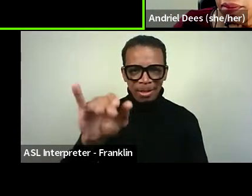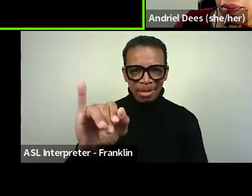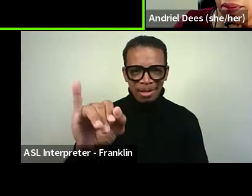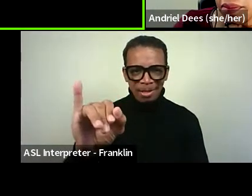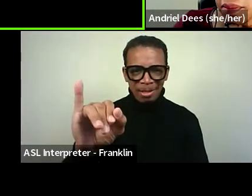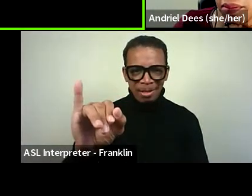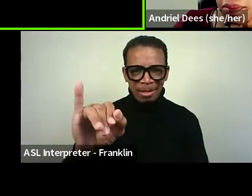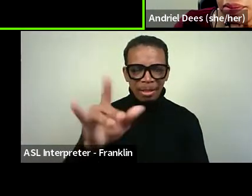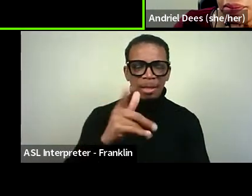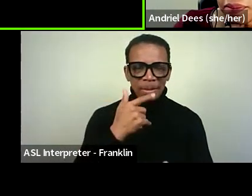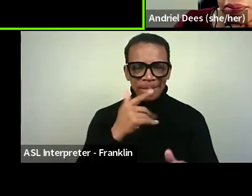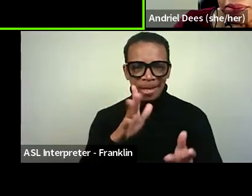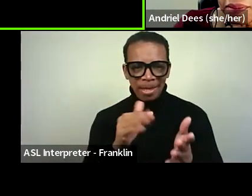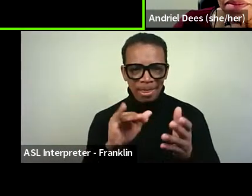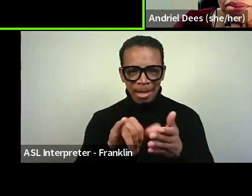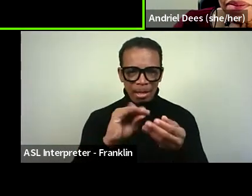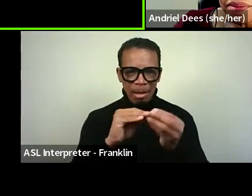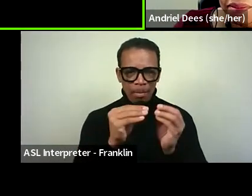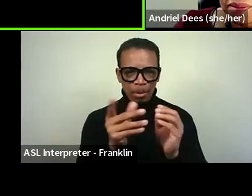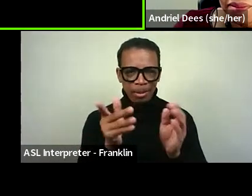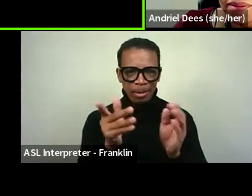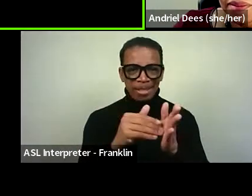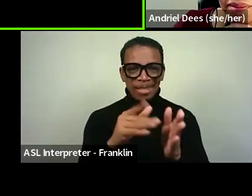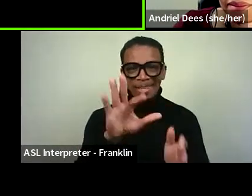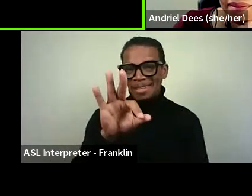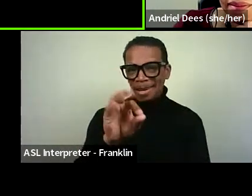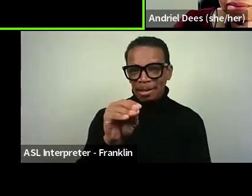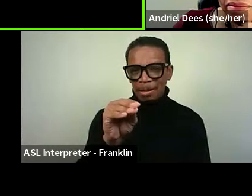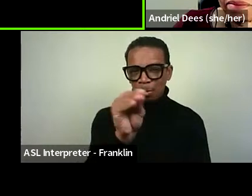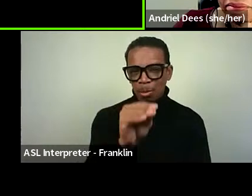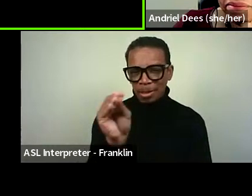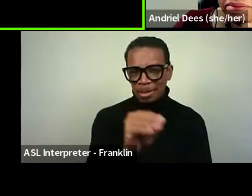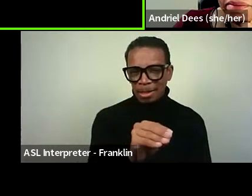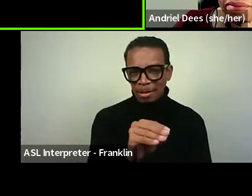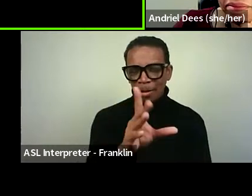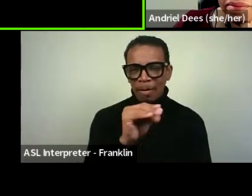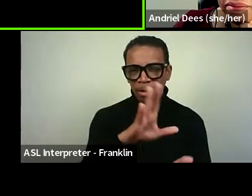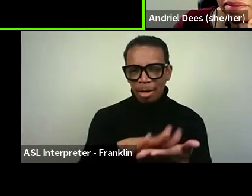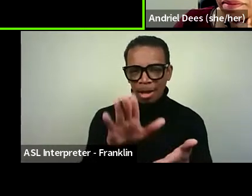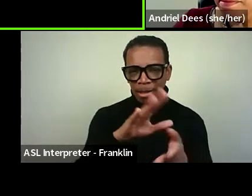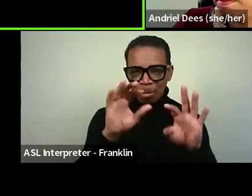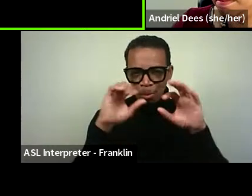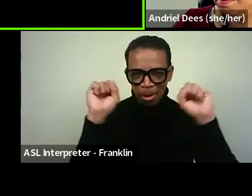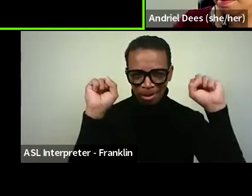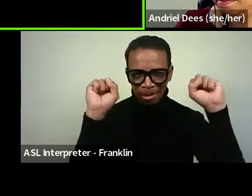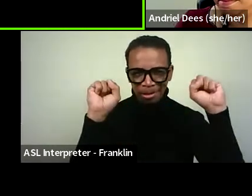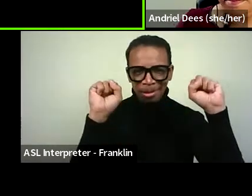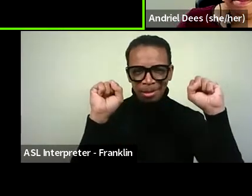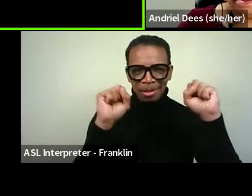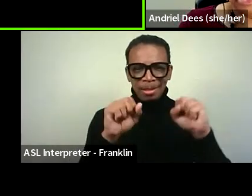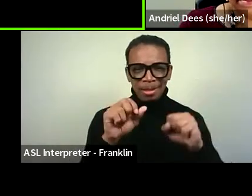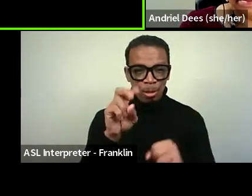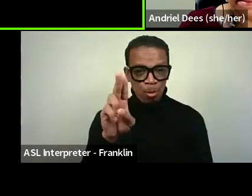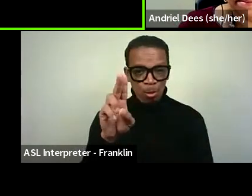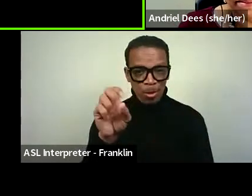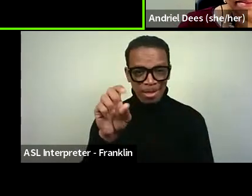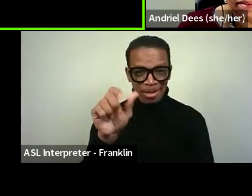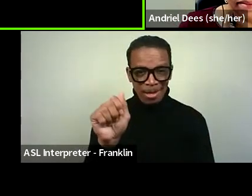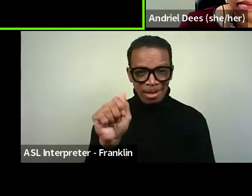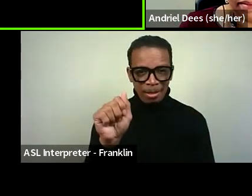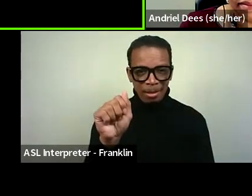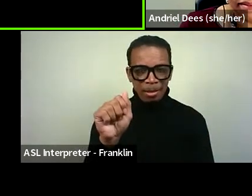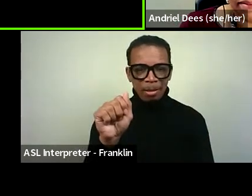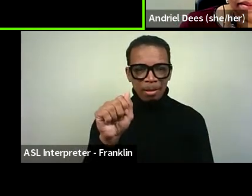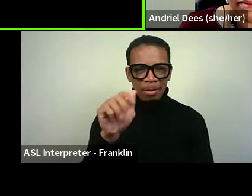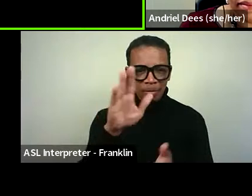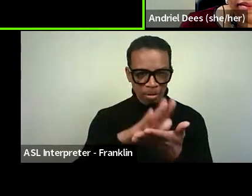institutions. So let me repeat that number: 90% of college presidents in the United States at